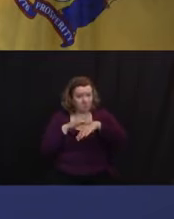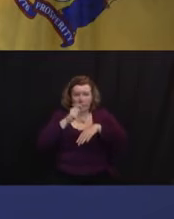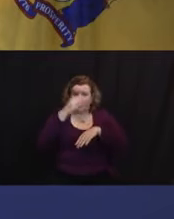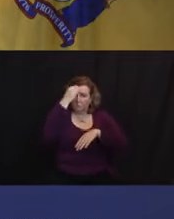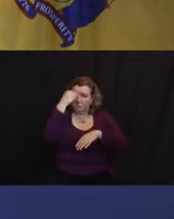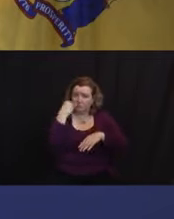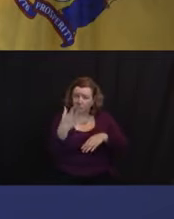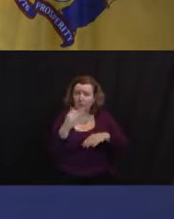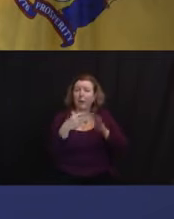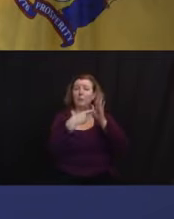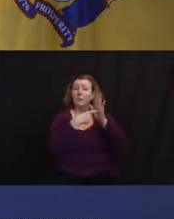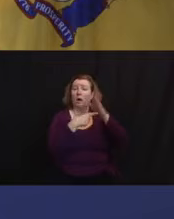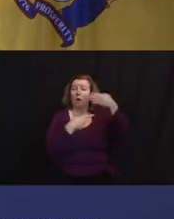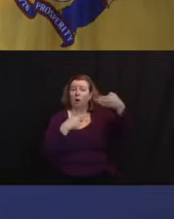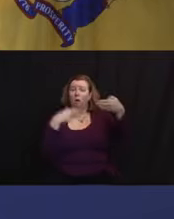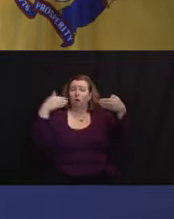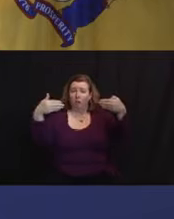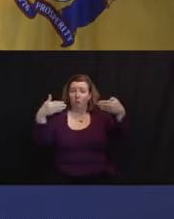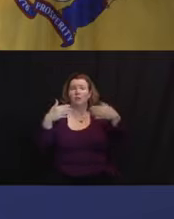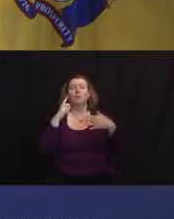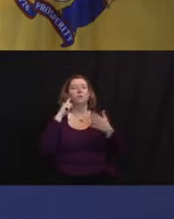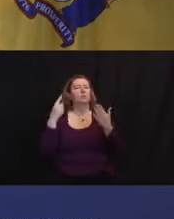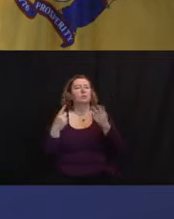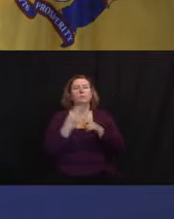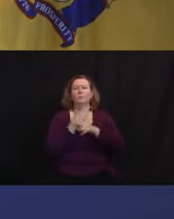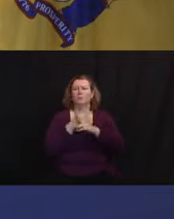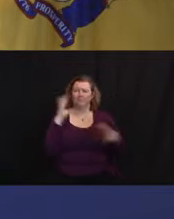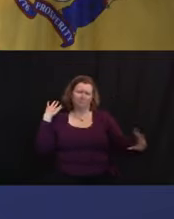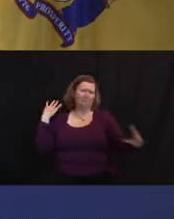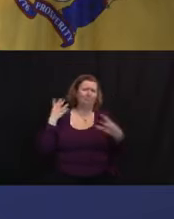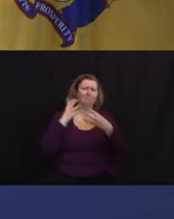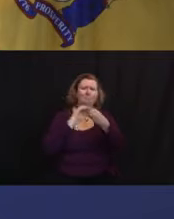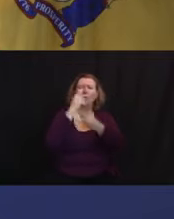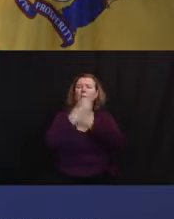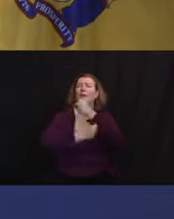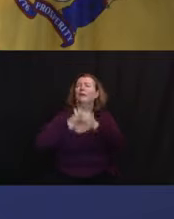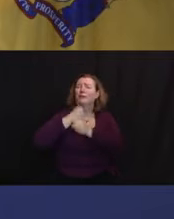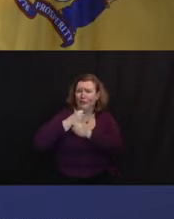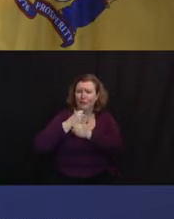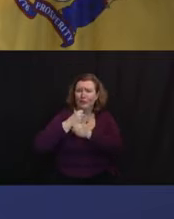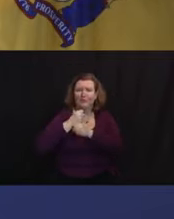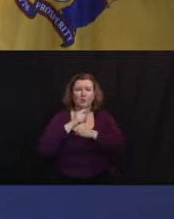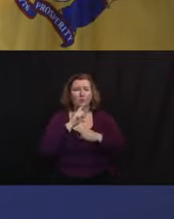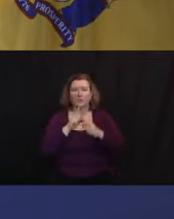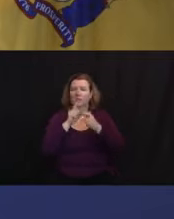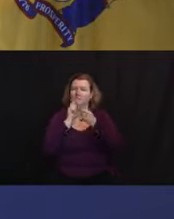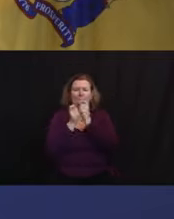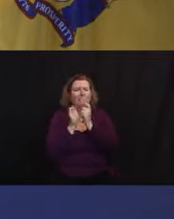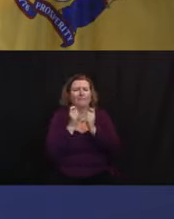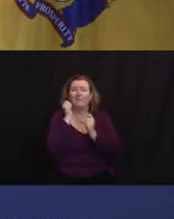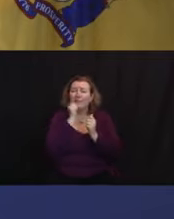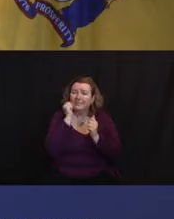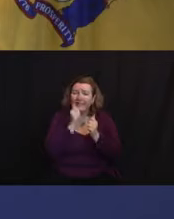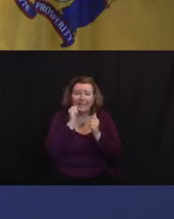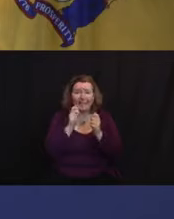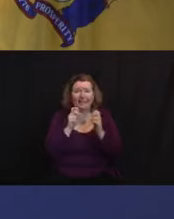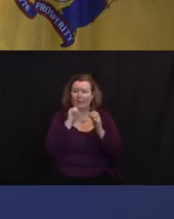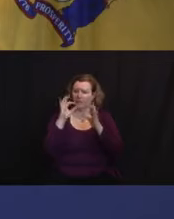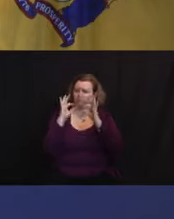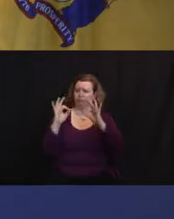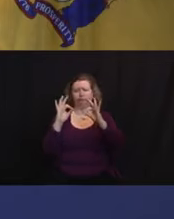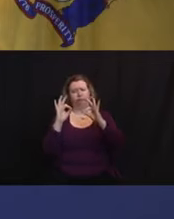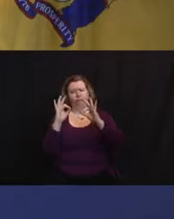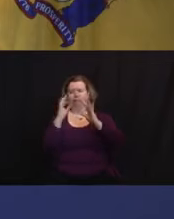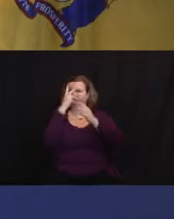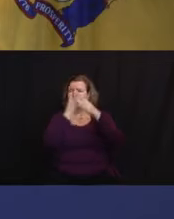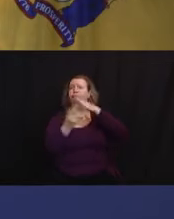are based on a year's worth of data, they do change practically, Judy, I think day to day, as new data better informs our